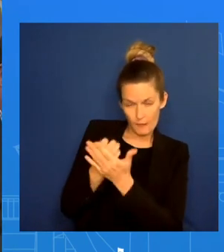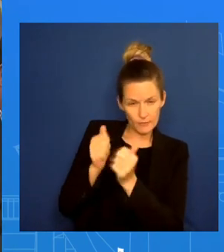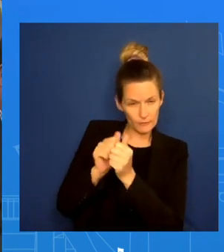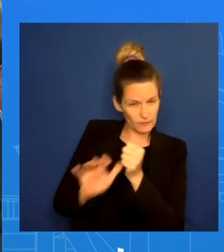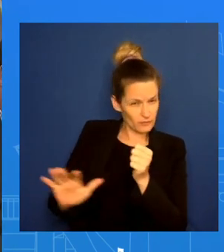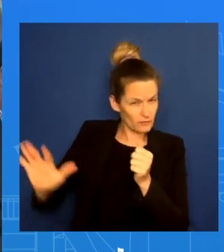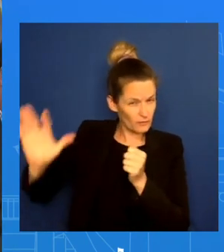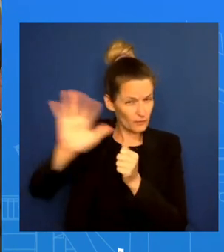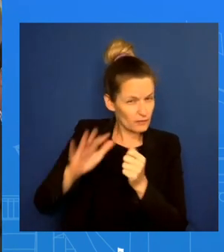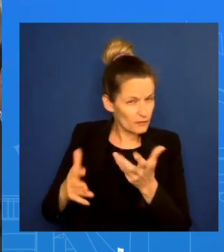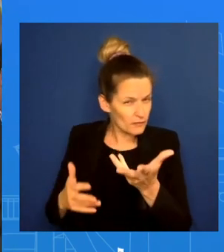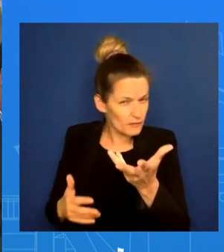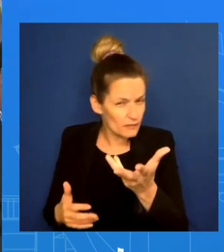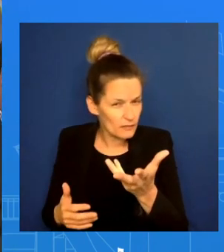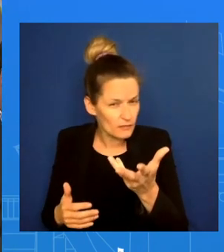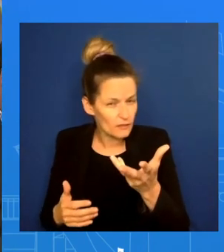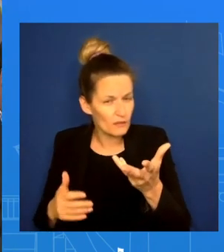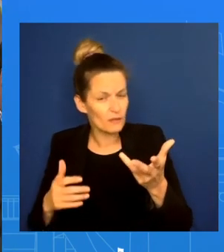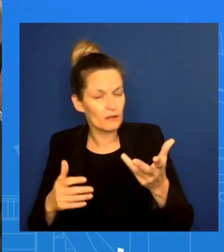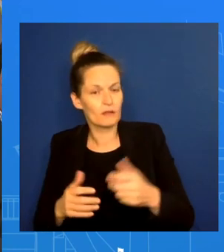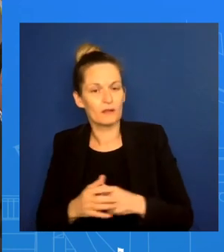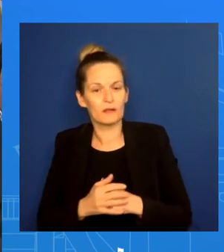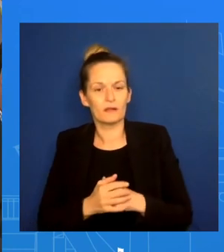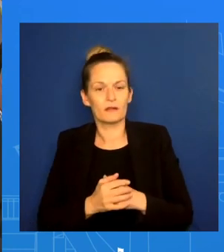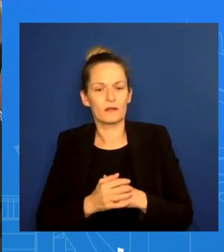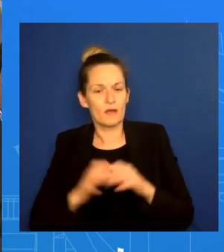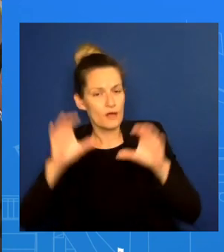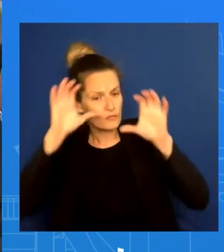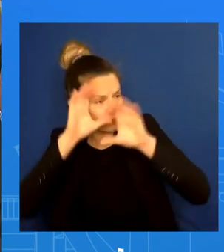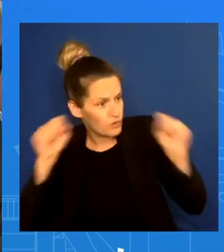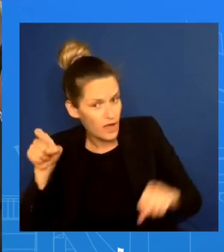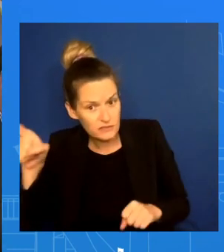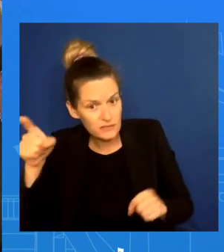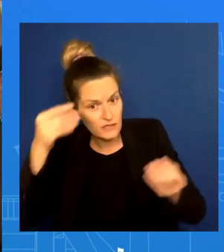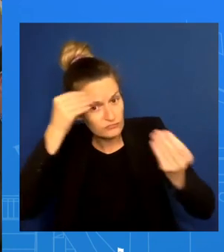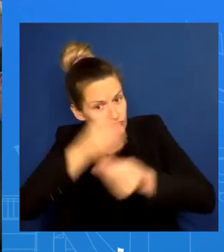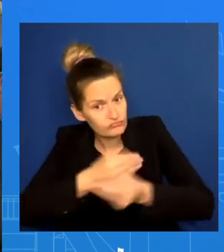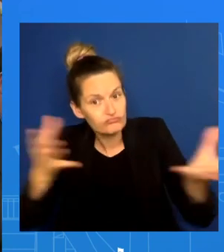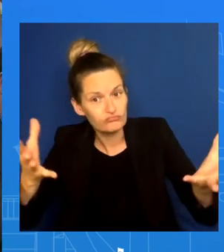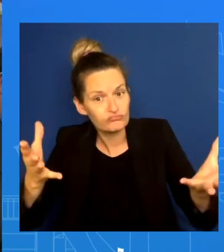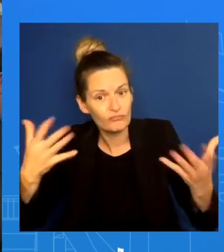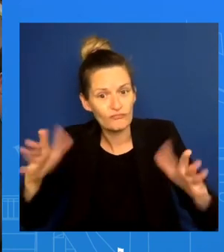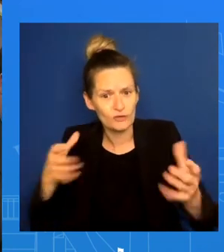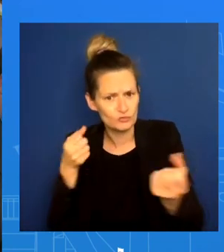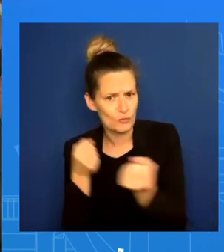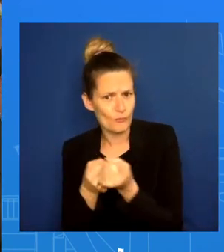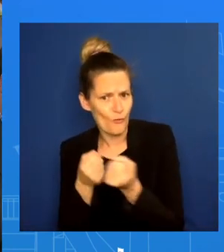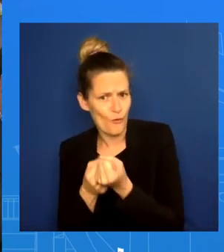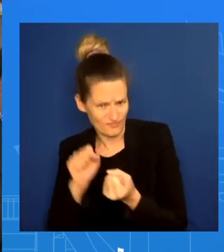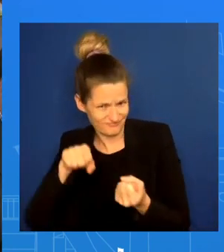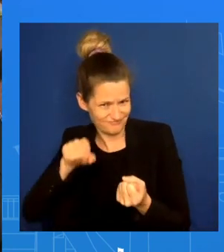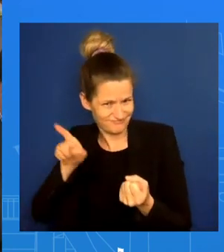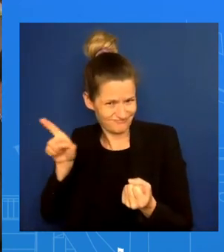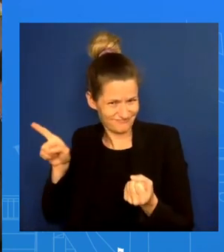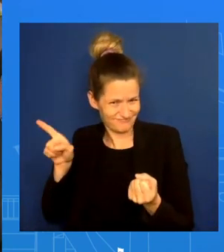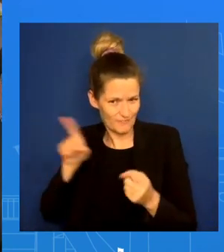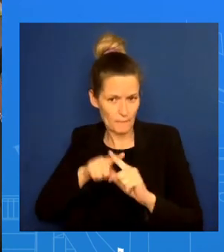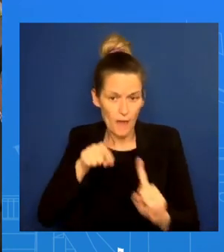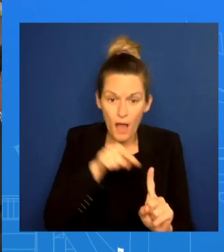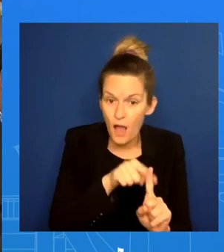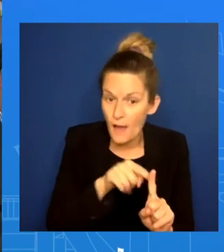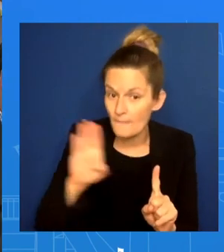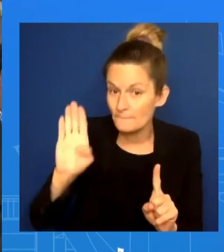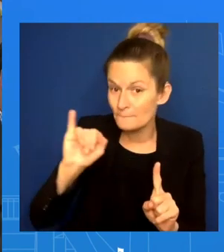Senate did, but that bill does not include a measure that would allow the U.S. to look at what businesses are